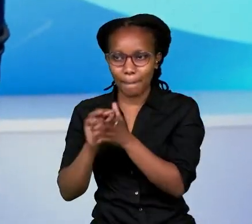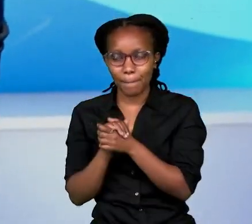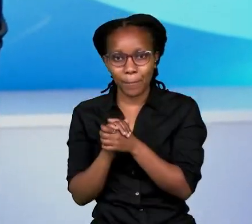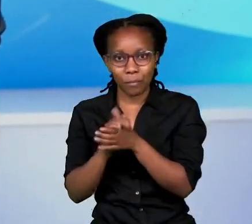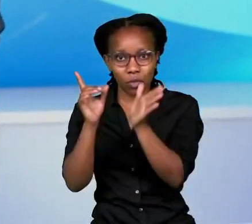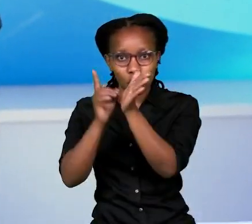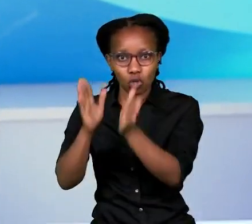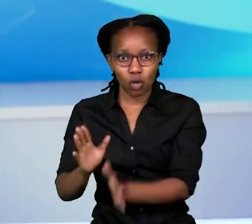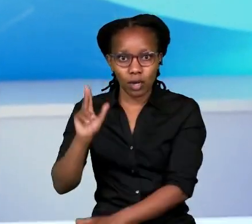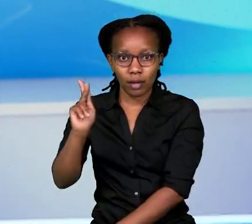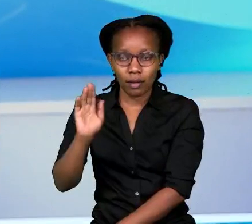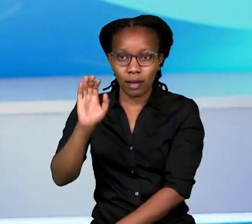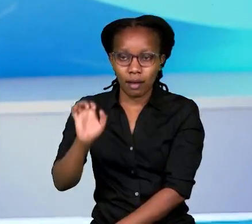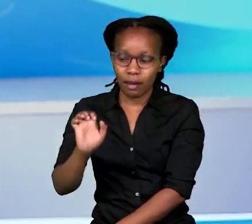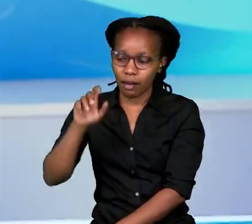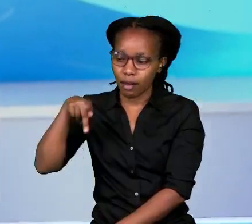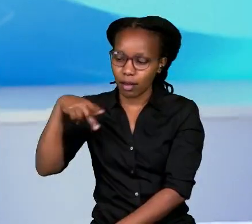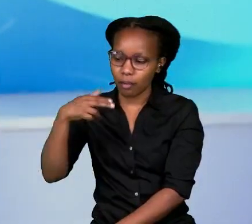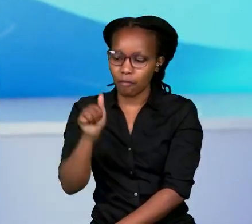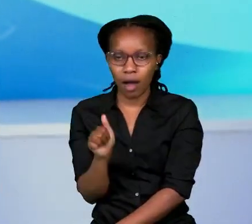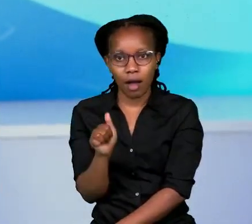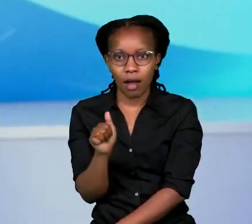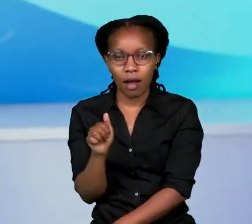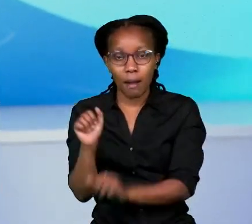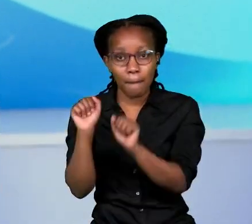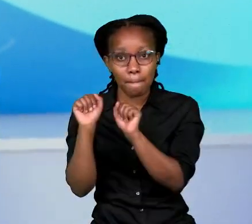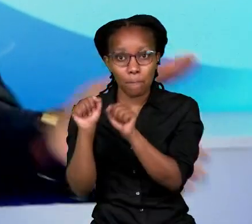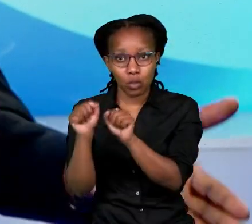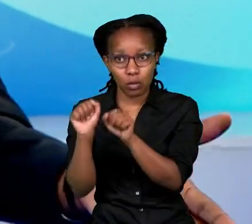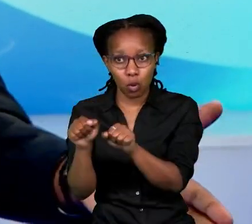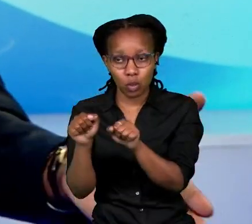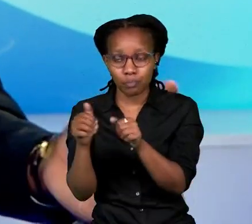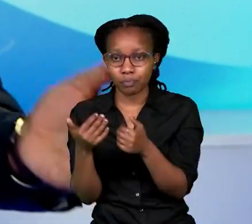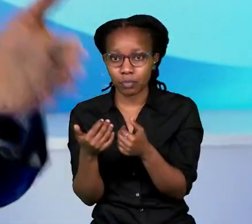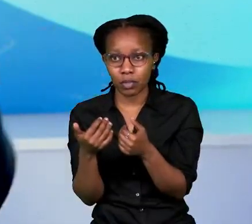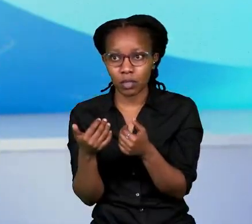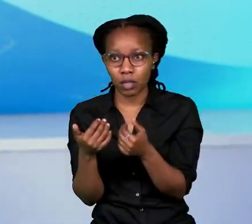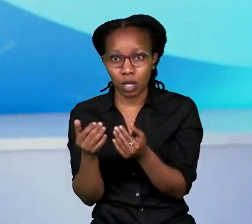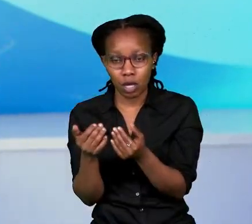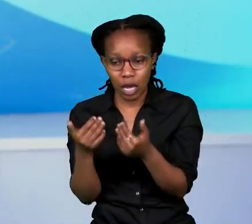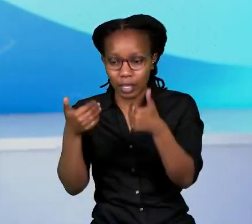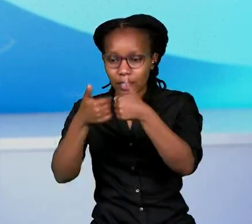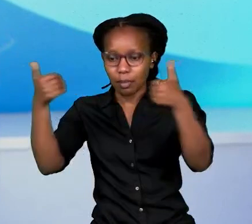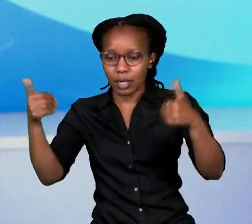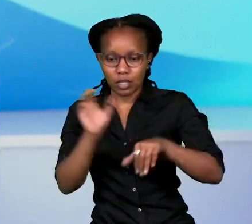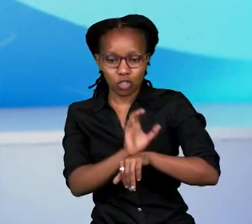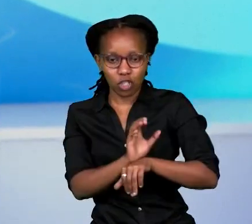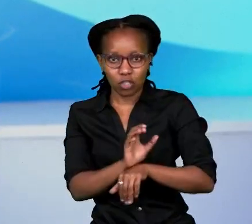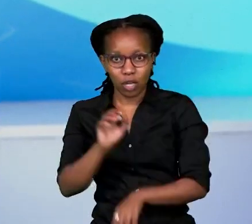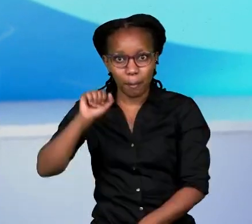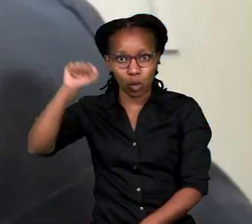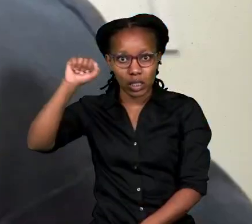Dr. Kefa, how can we, is it possible to separate the church and politics?